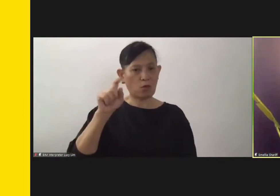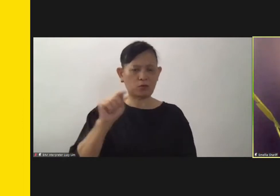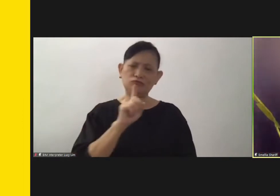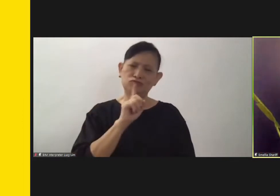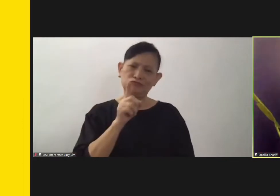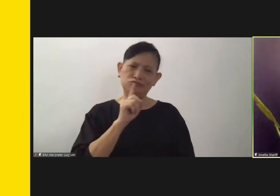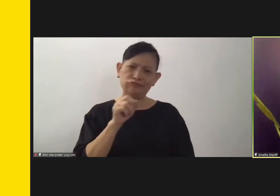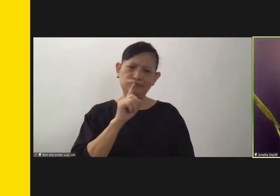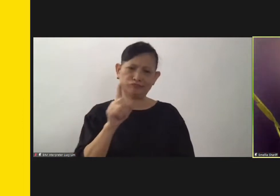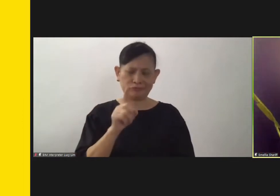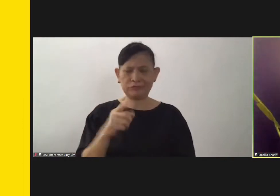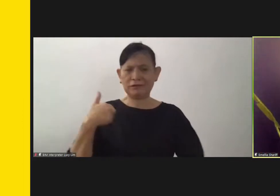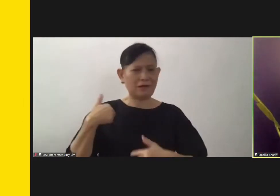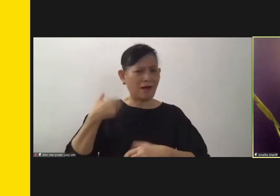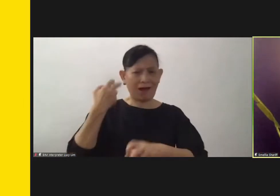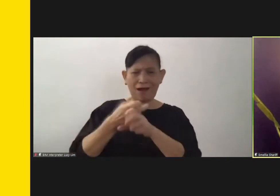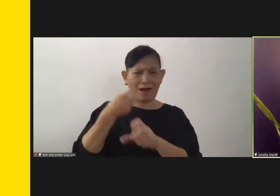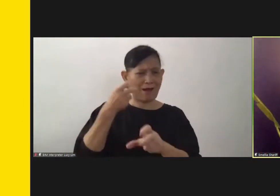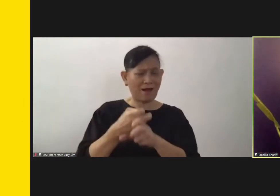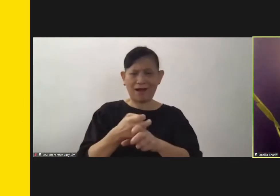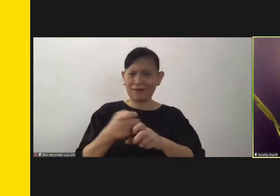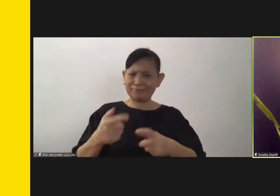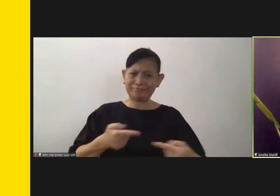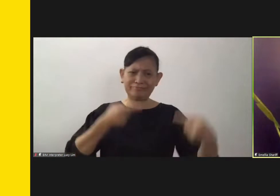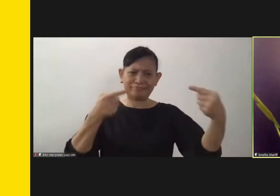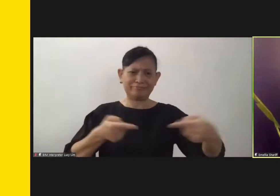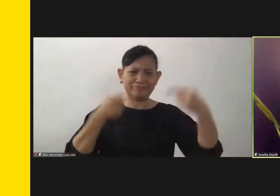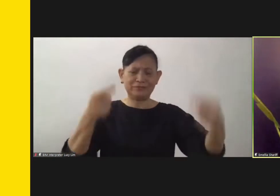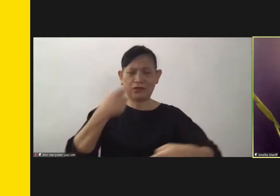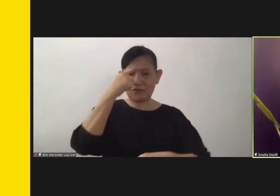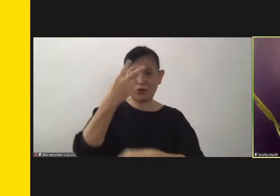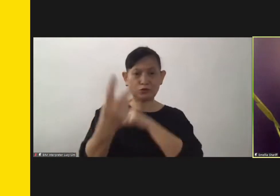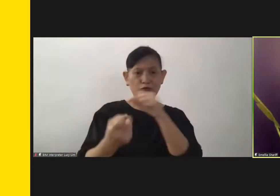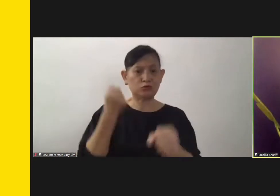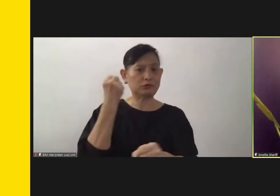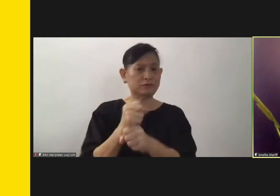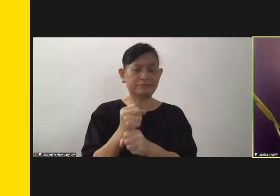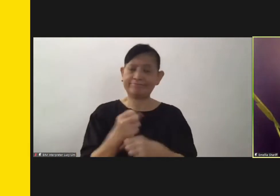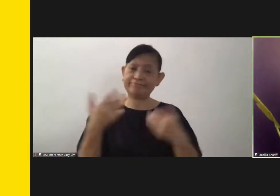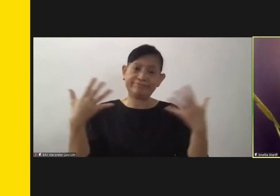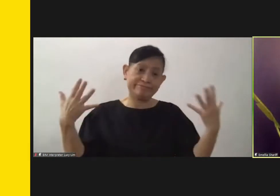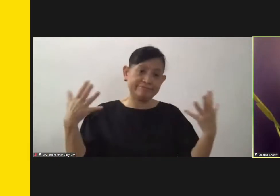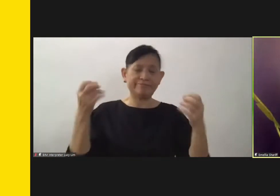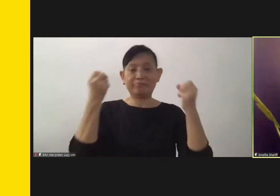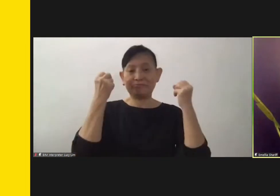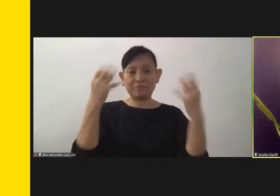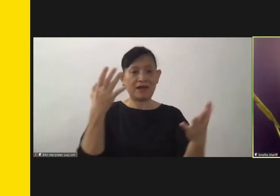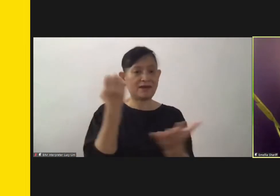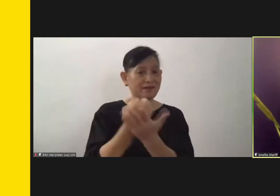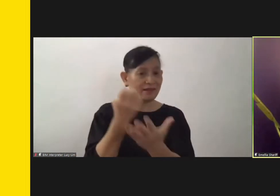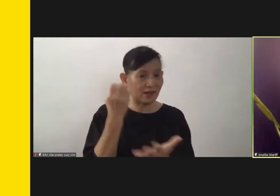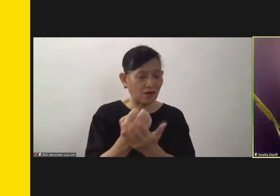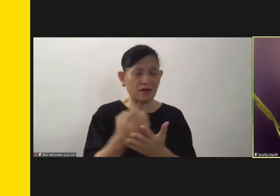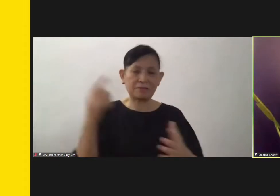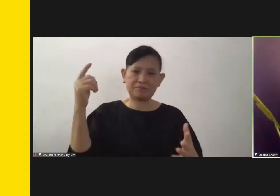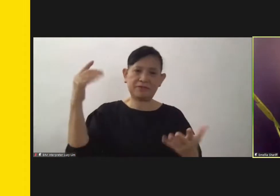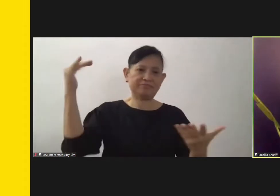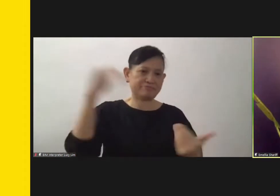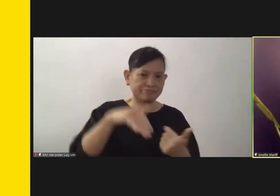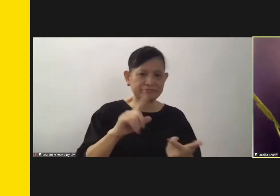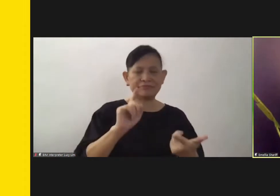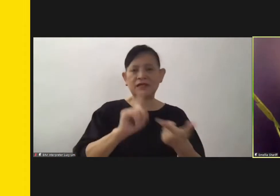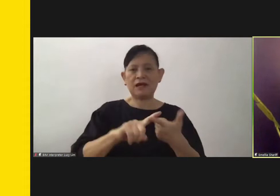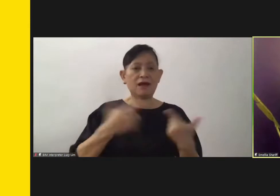be an understatement. We have had to face massive health and economic crises arising from